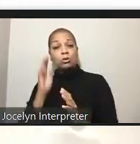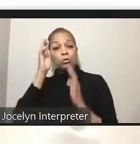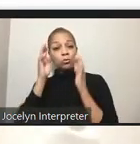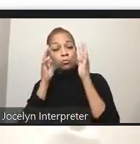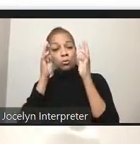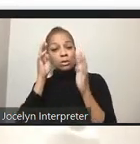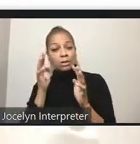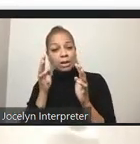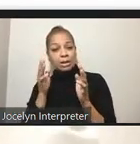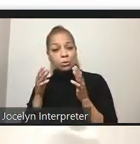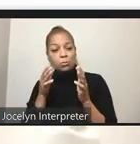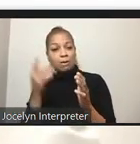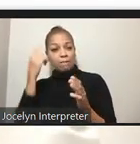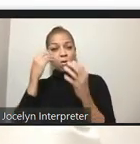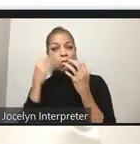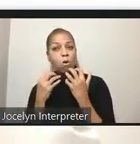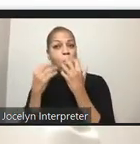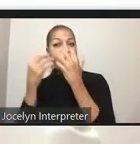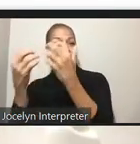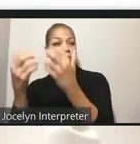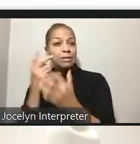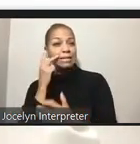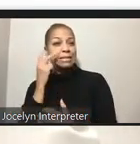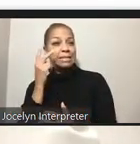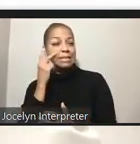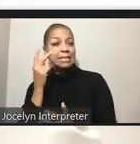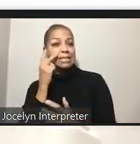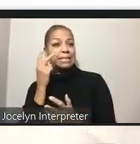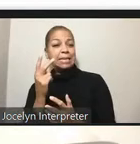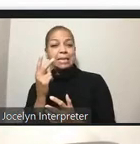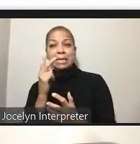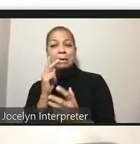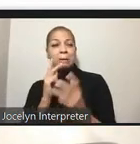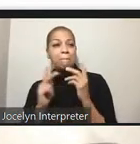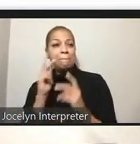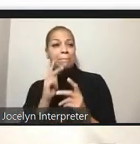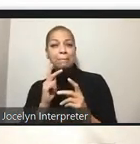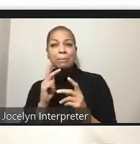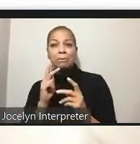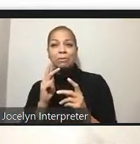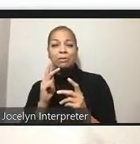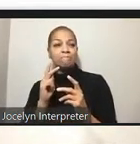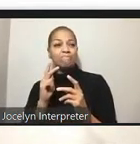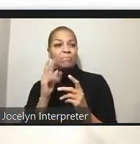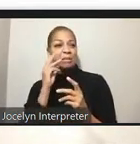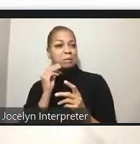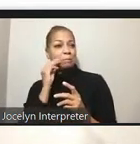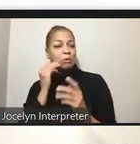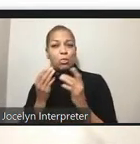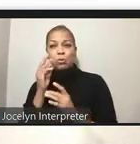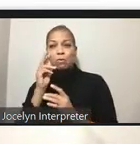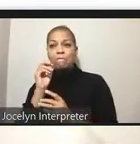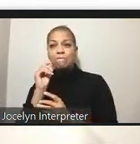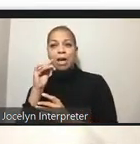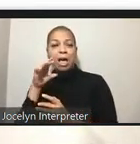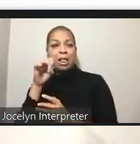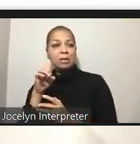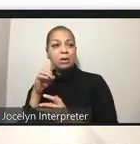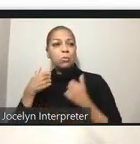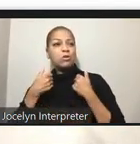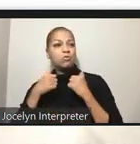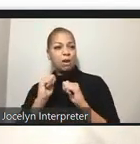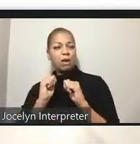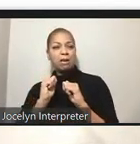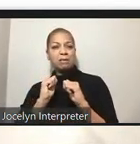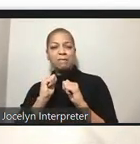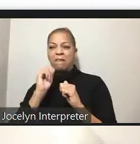the interiority of victims of violence, while also validating our collective trauma,